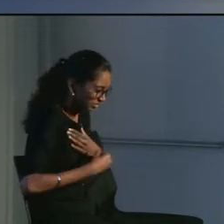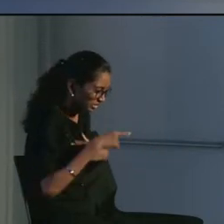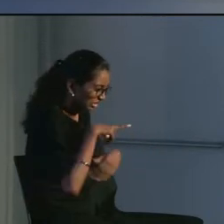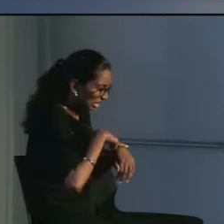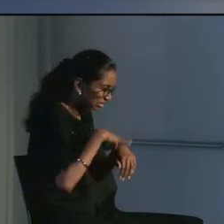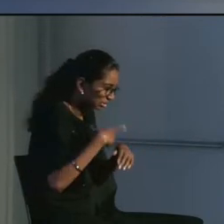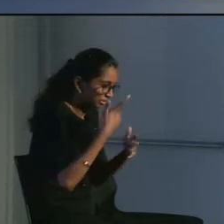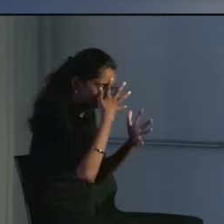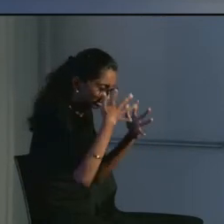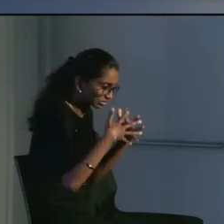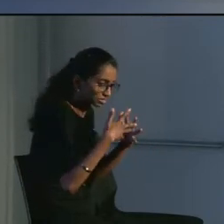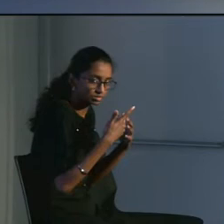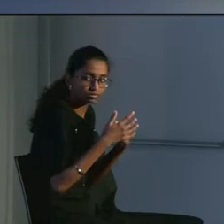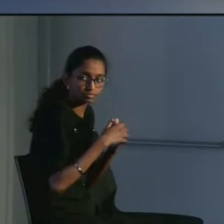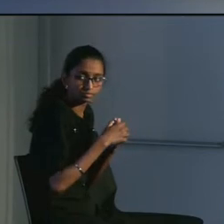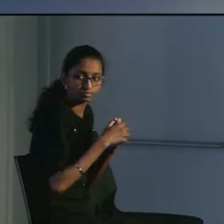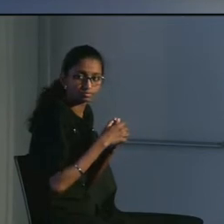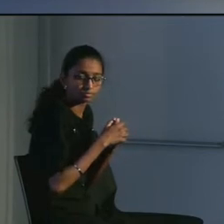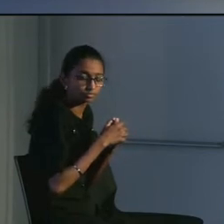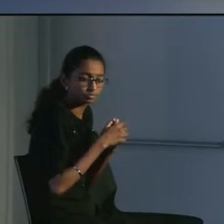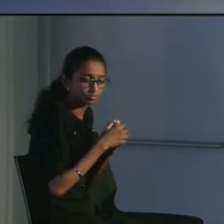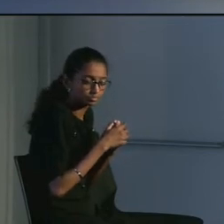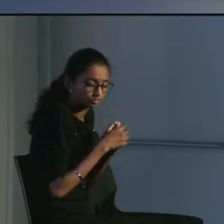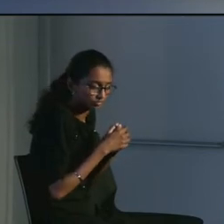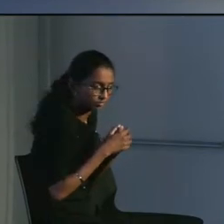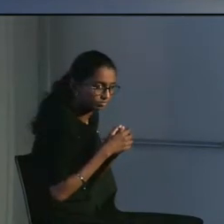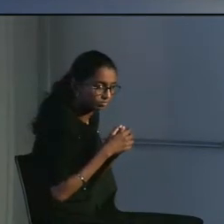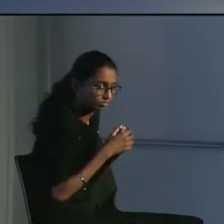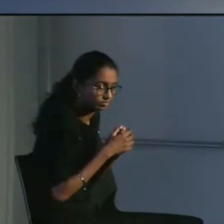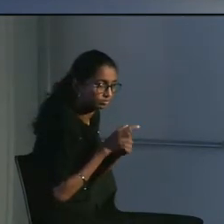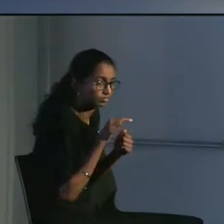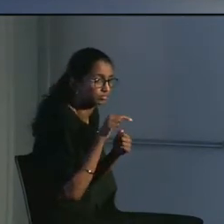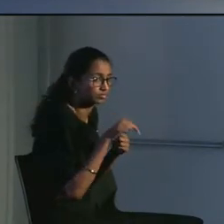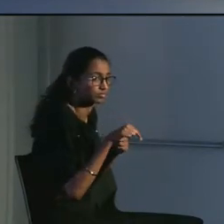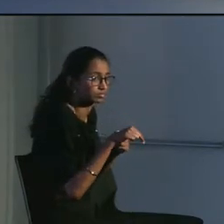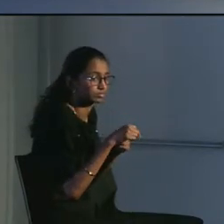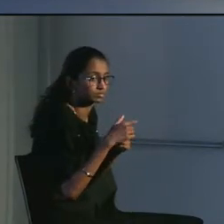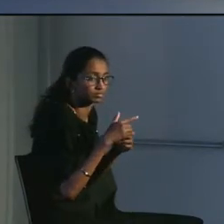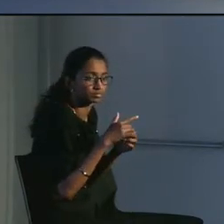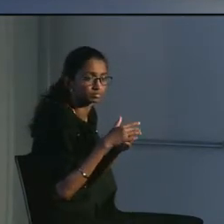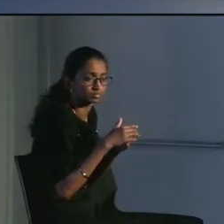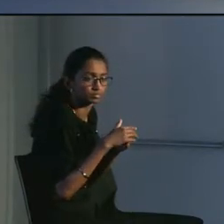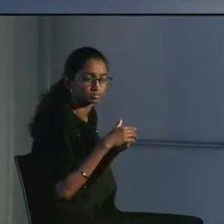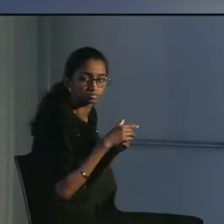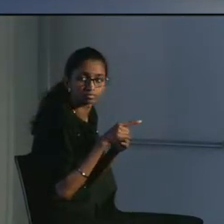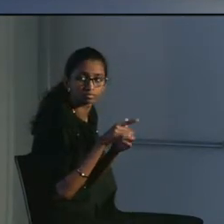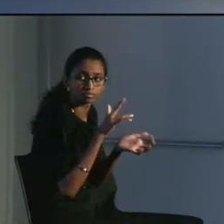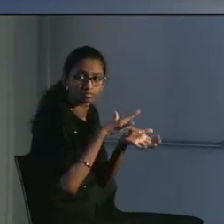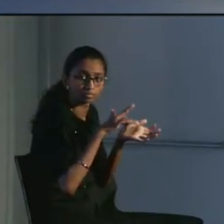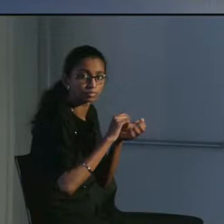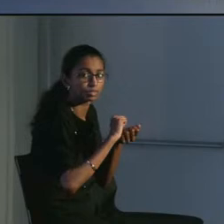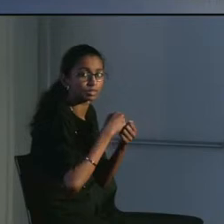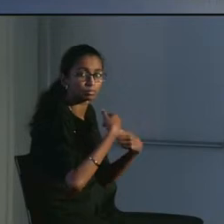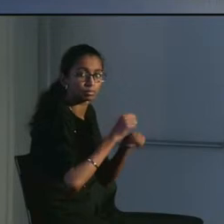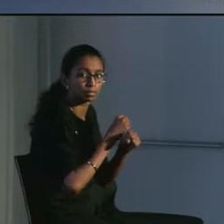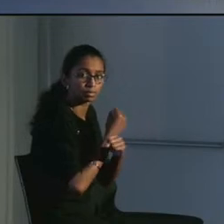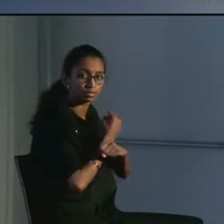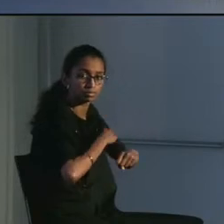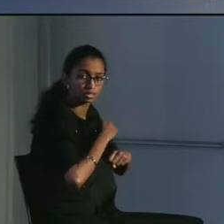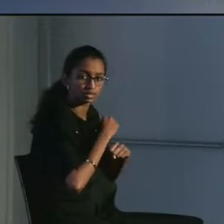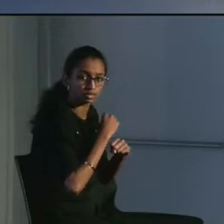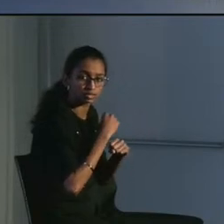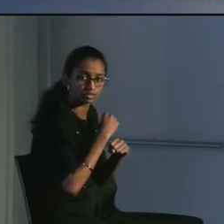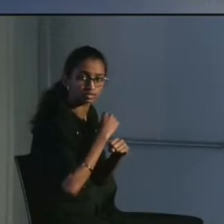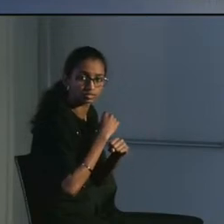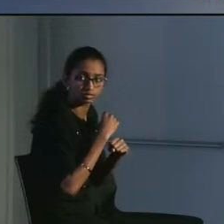context. It is fluid and always in flux. The space is incidental. Place becomes spaces because based